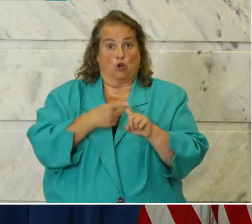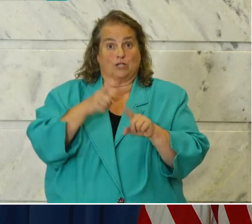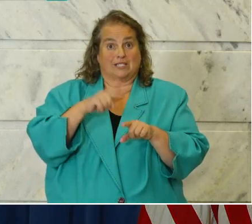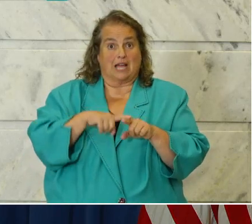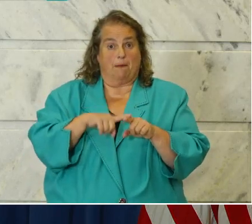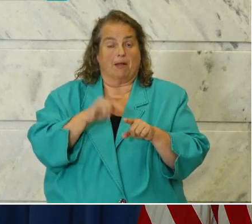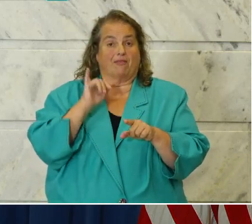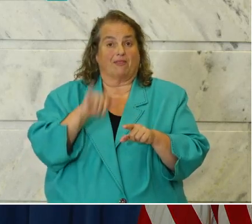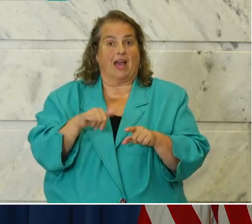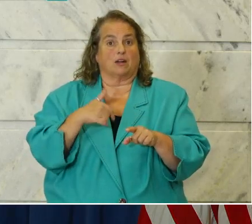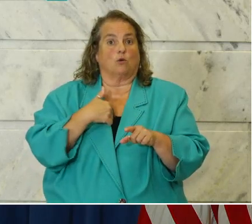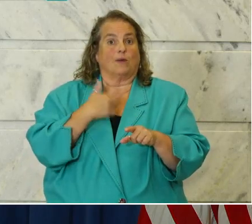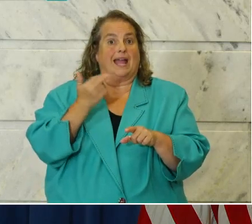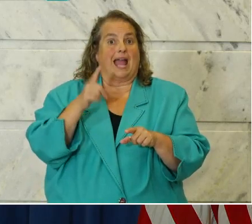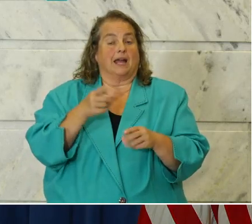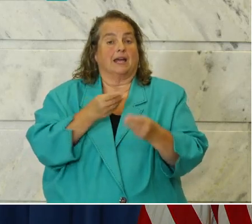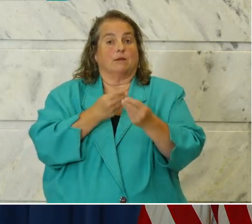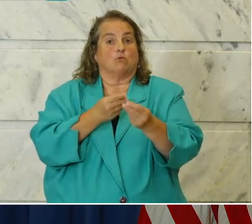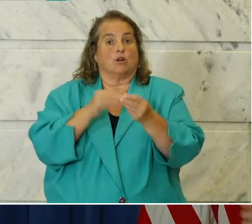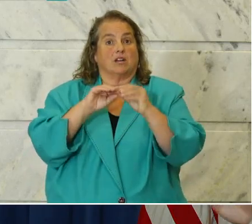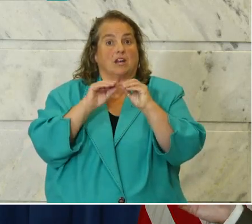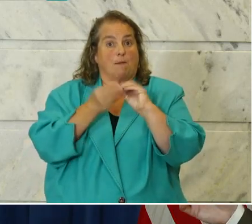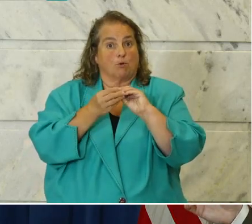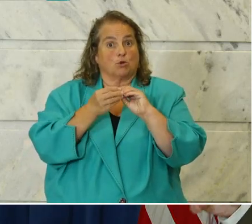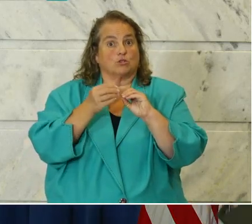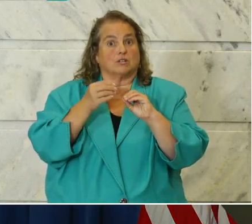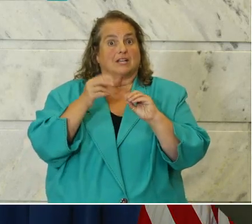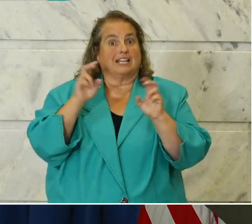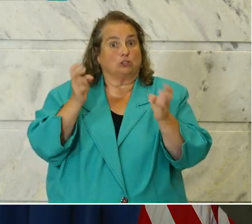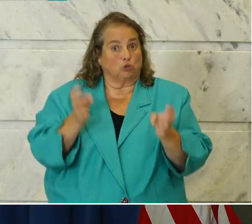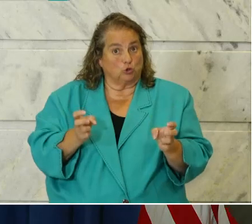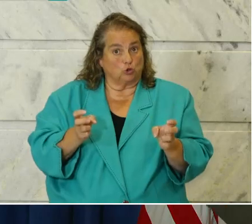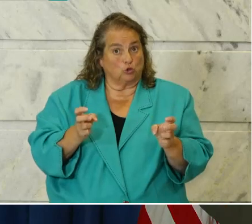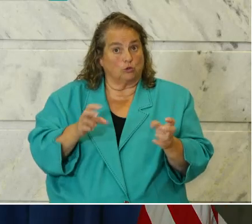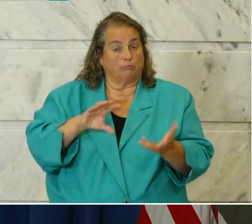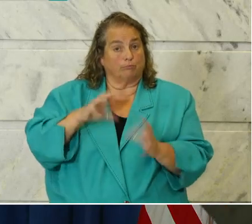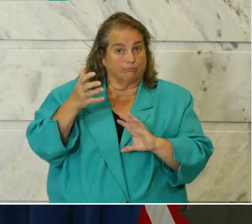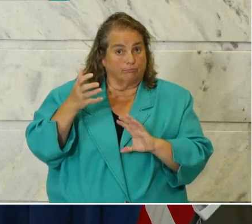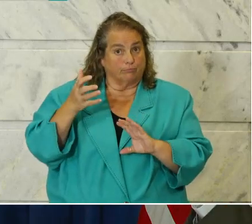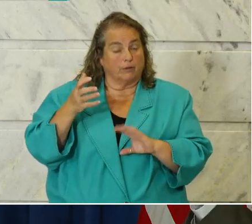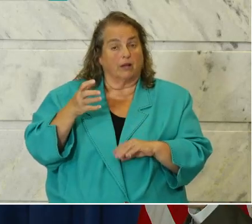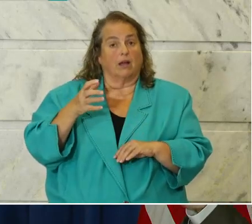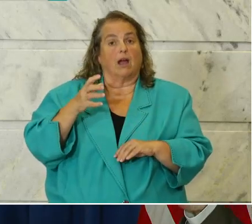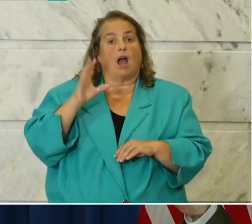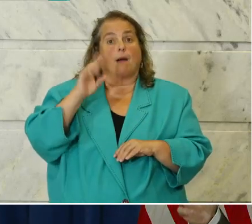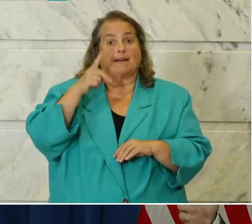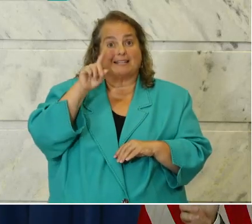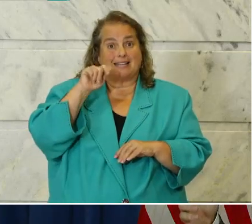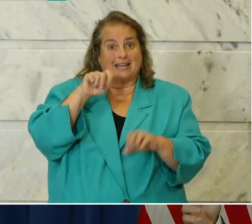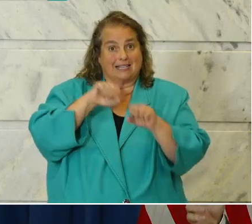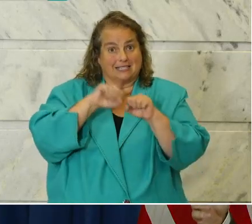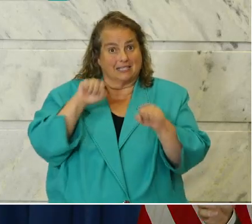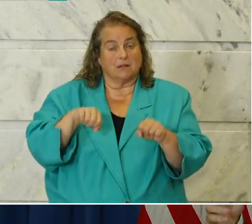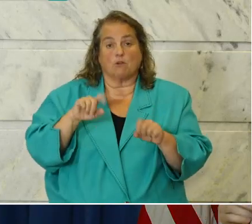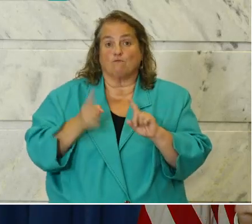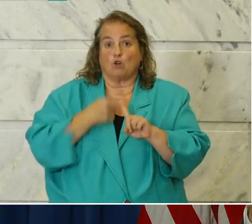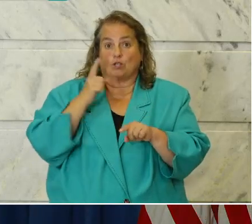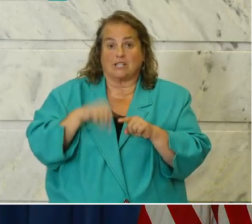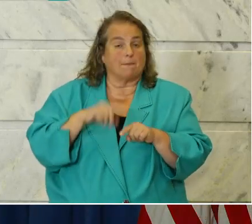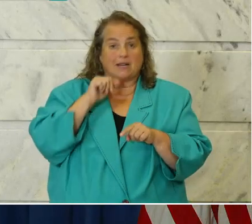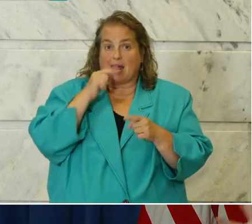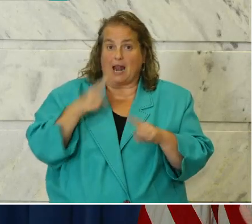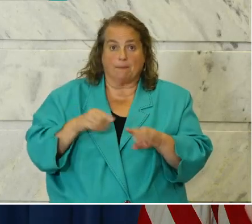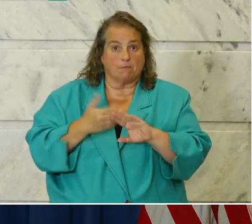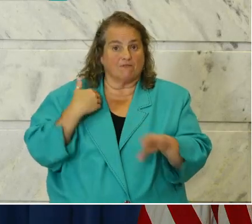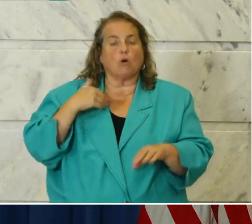This is the first time that this issue on the update of the system has occurred.